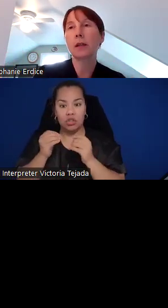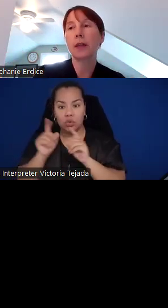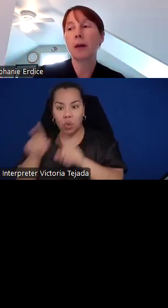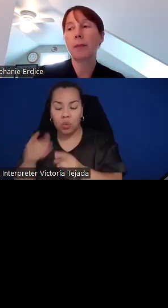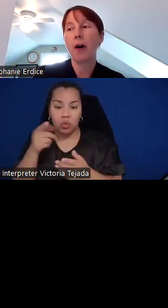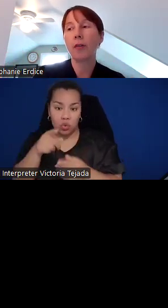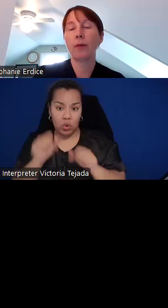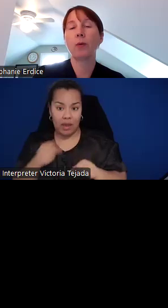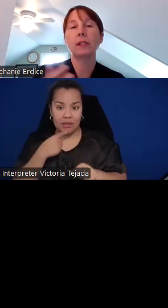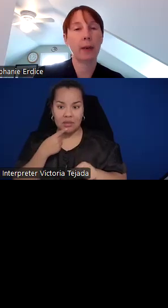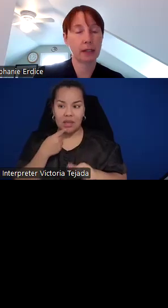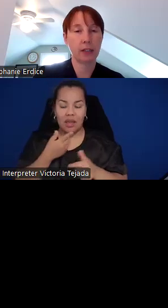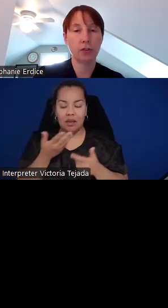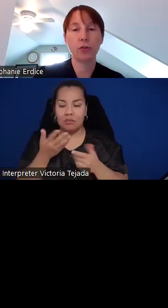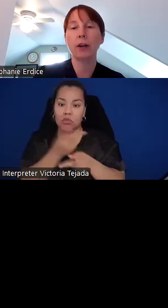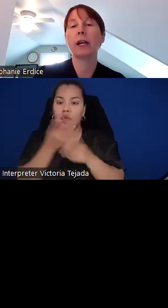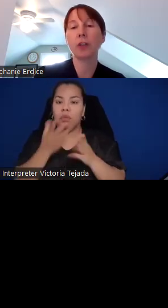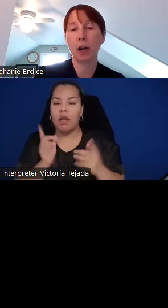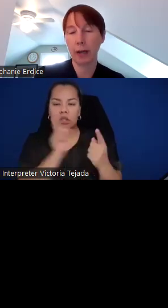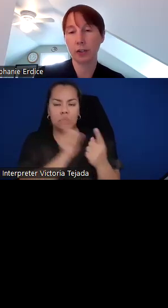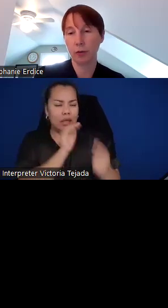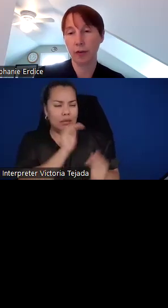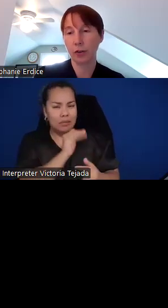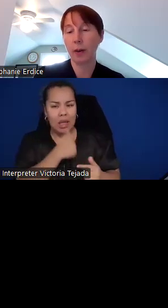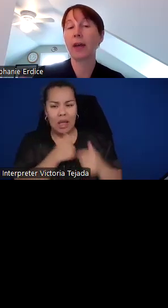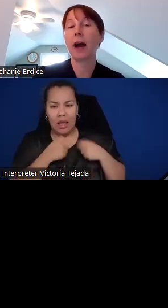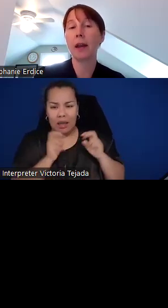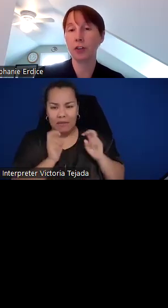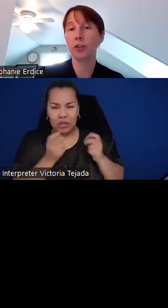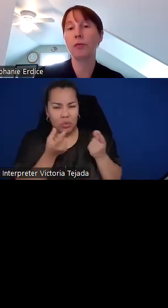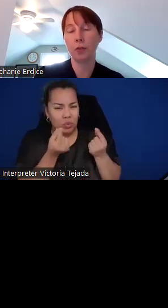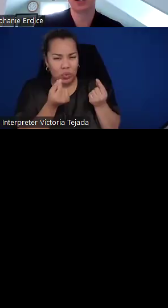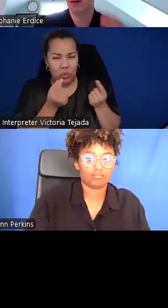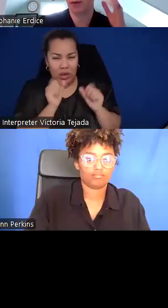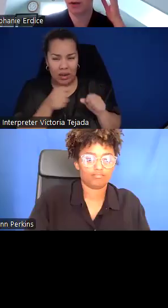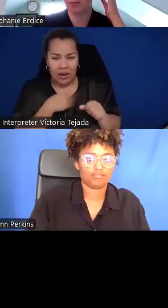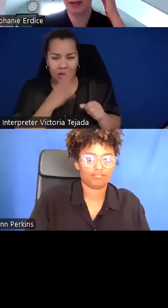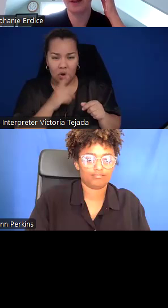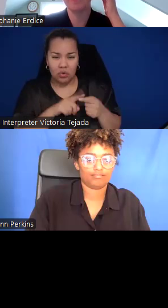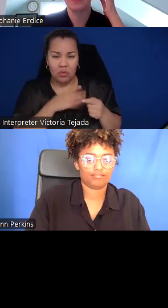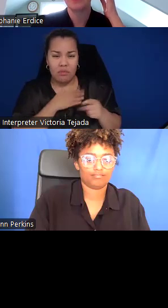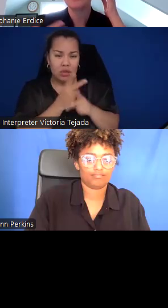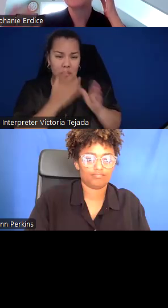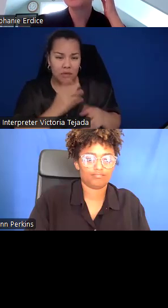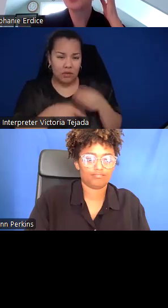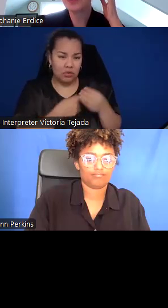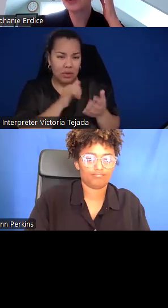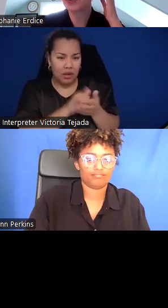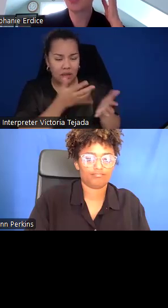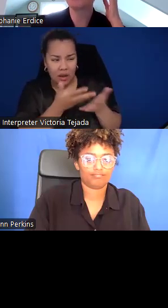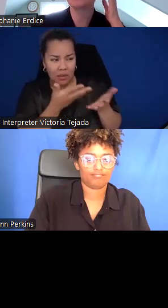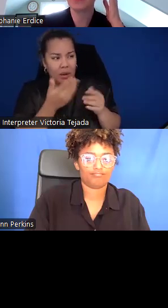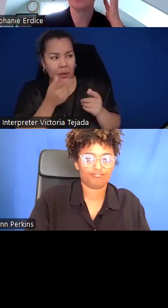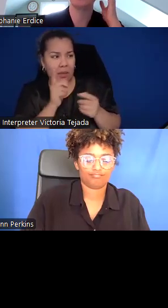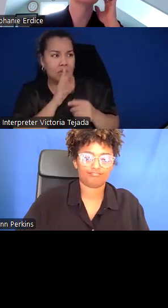really need to think about like what's the best thing to do here. Can I talk to my supervisor about that? And the two of you can come up with a good plan.